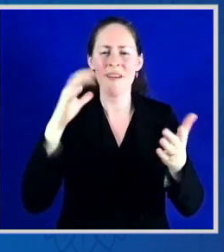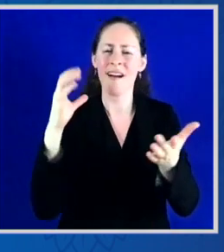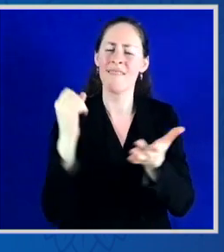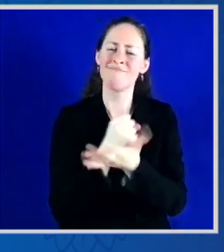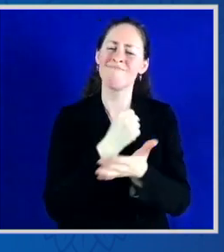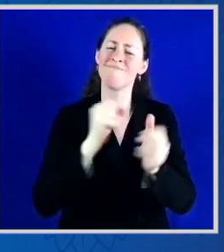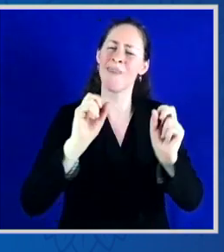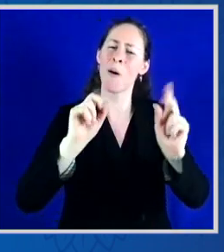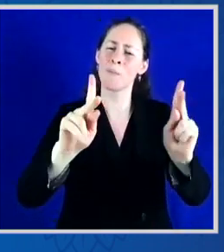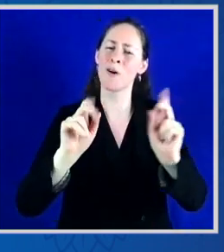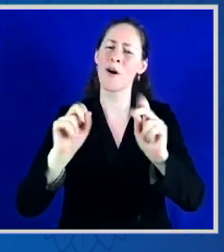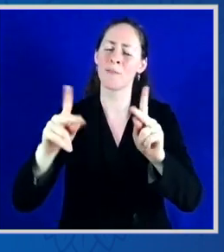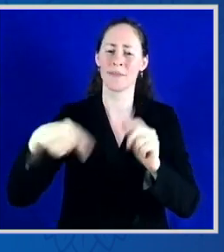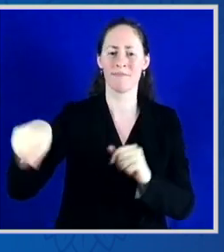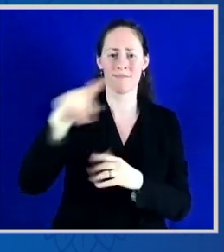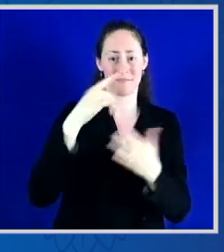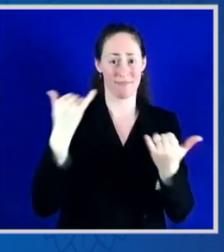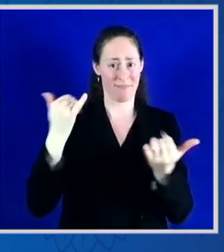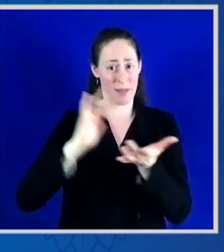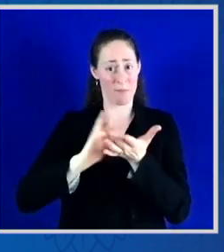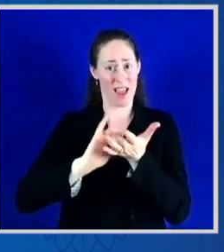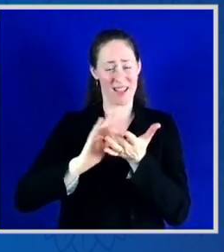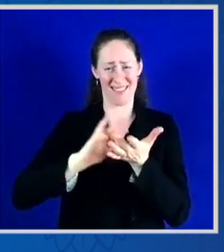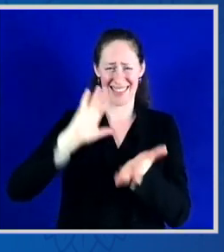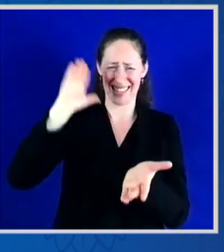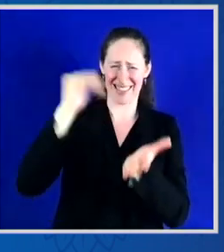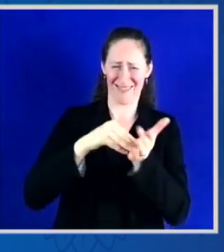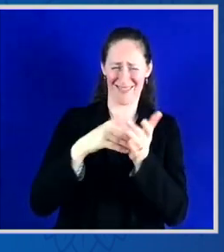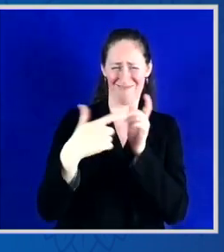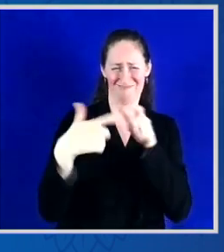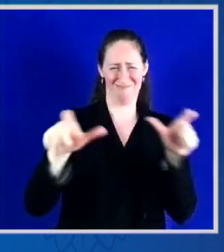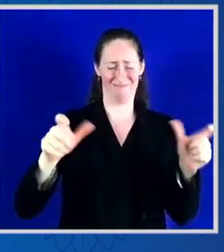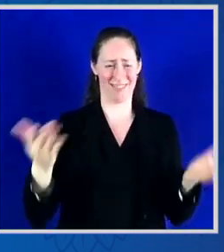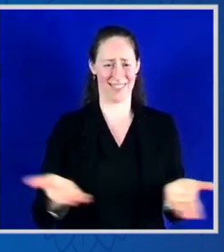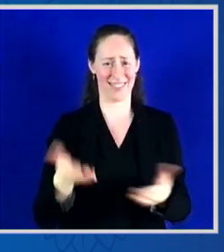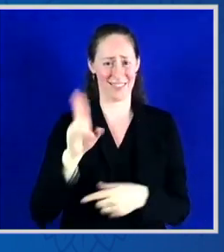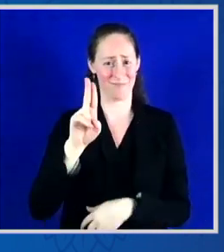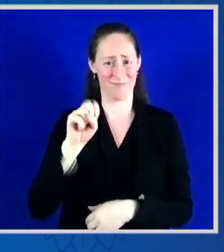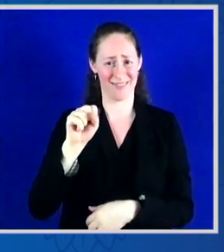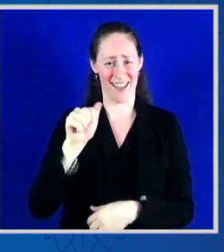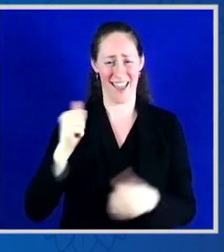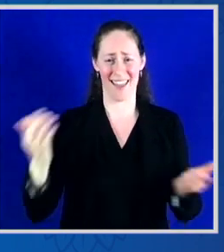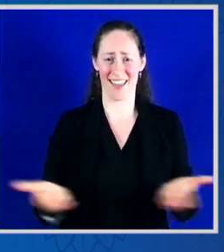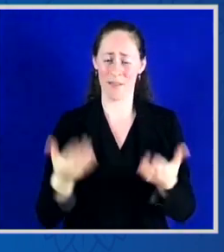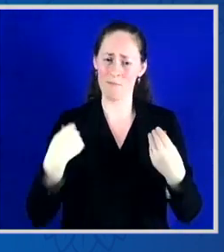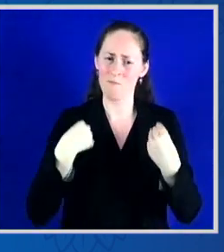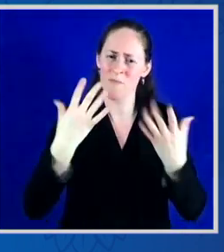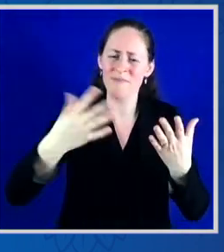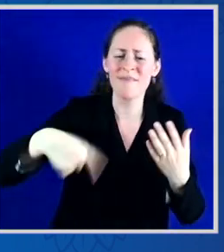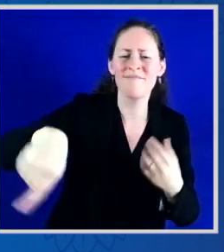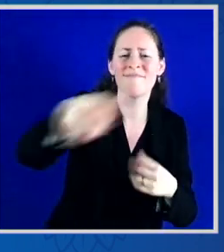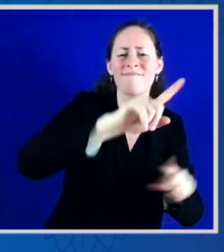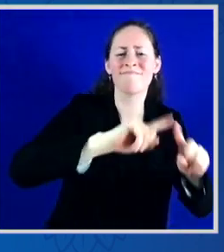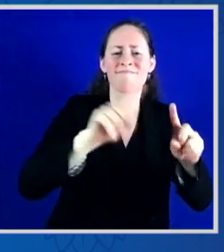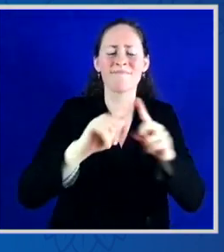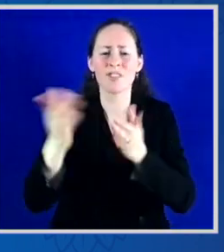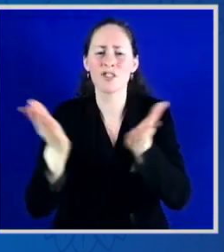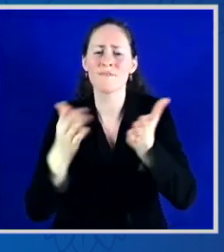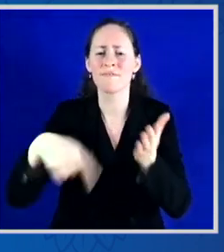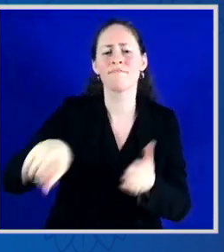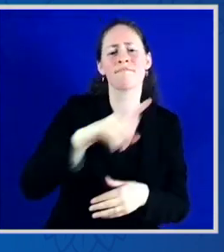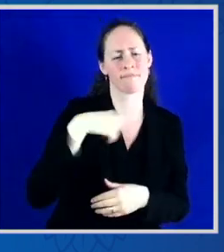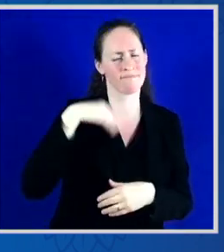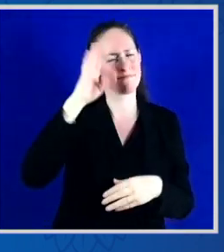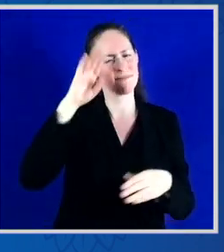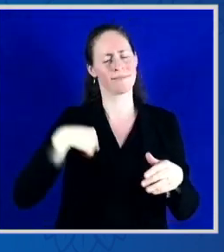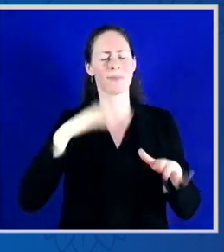center in the United States, and I've been serving my communities and I will continue to do so,